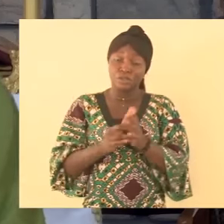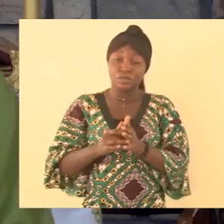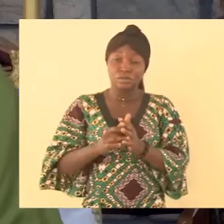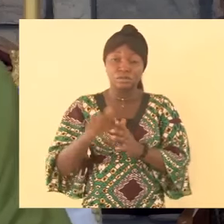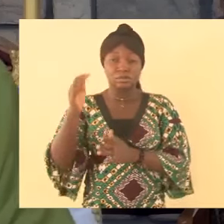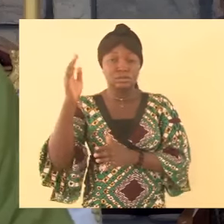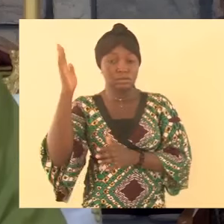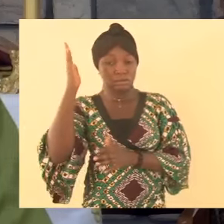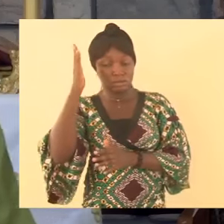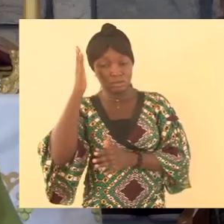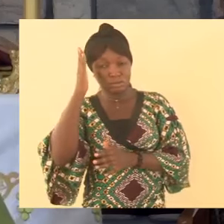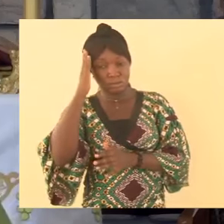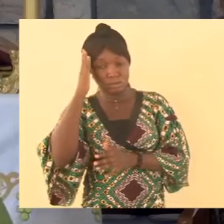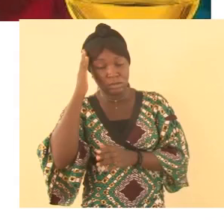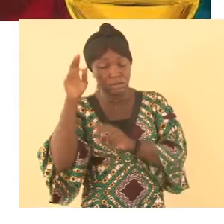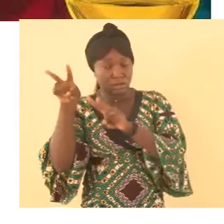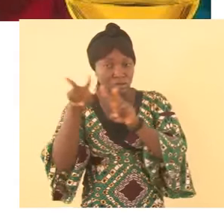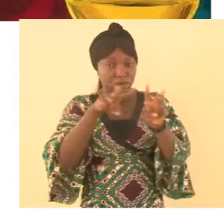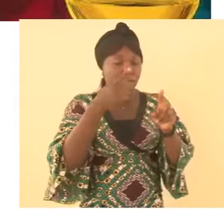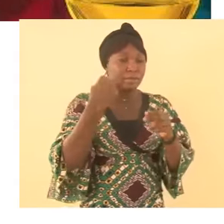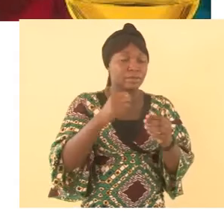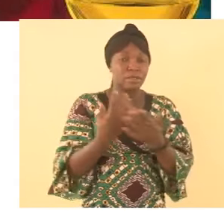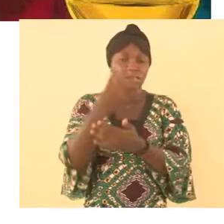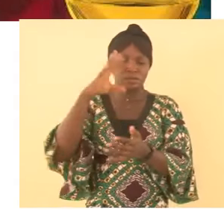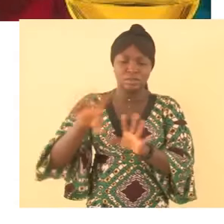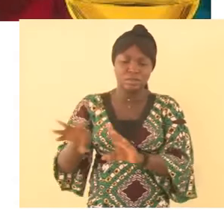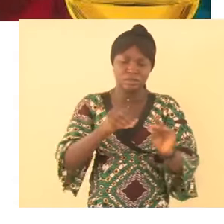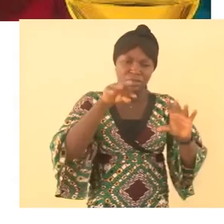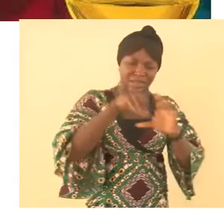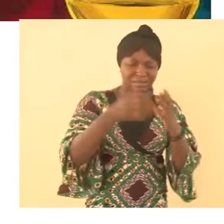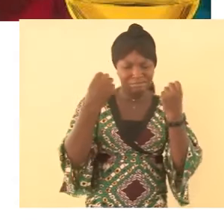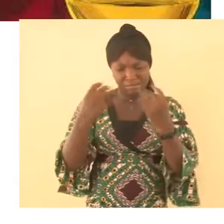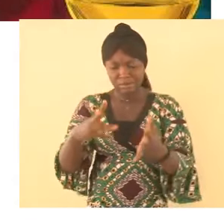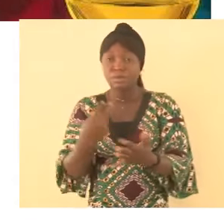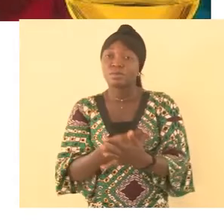Jesus observed the rich putting in lots of money.